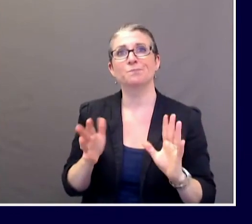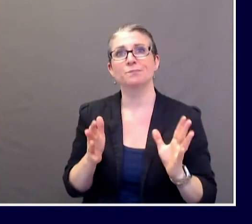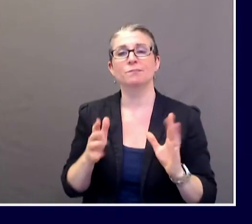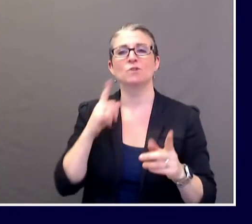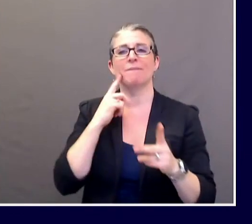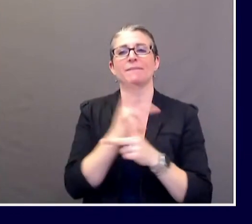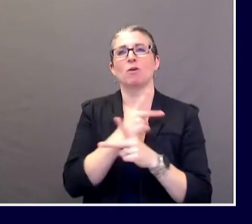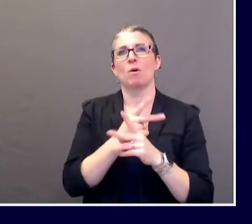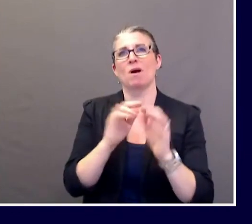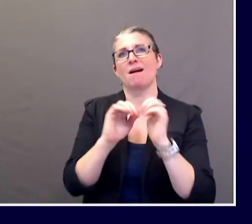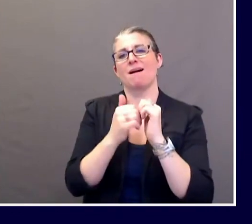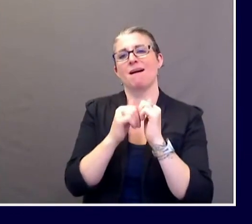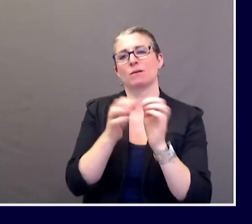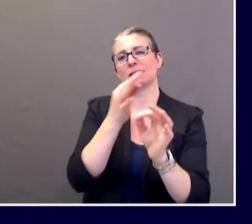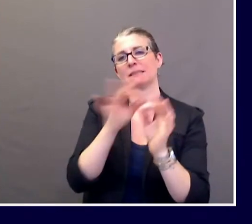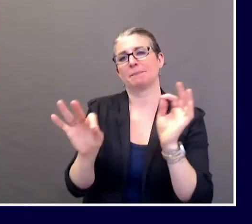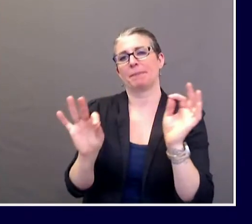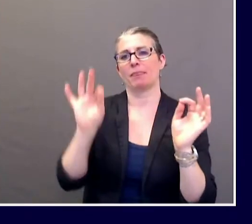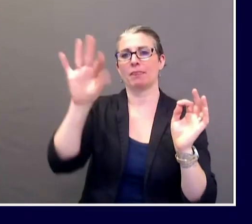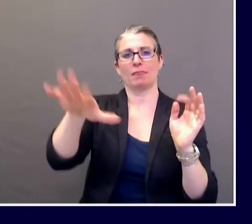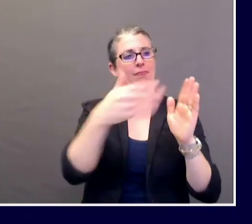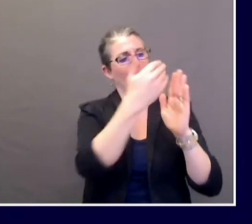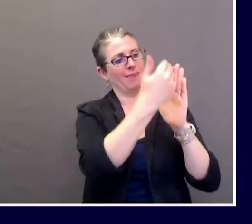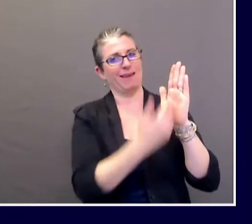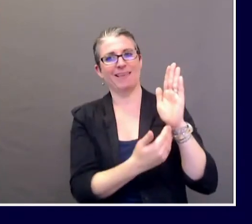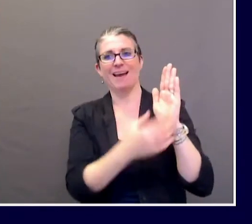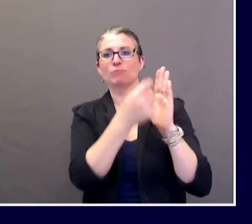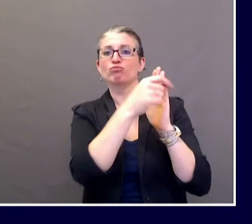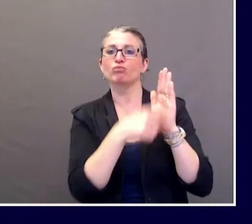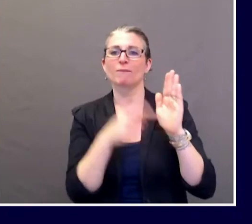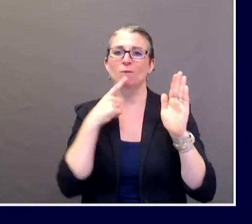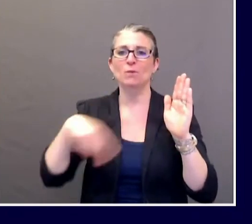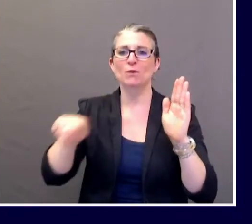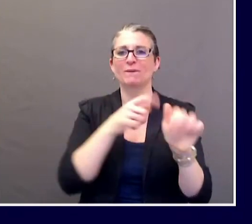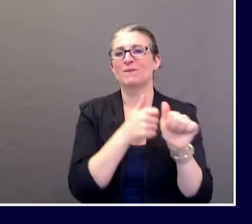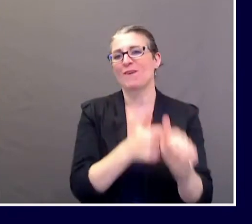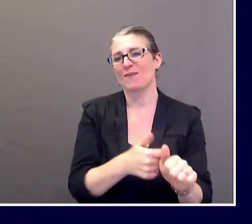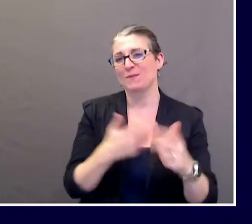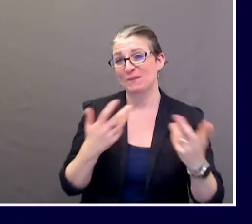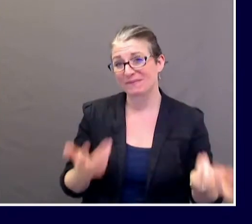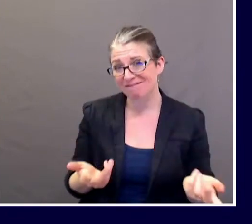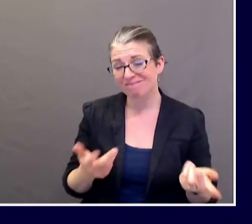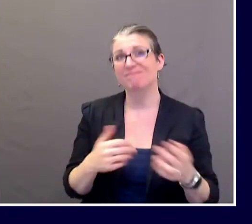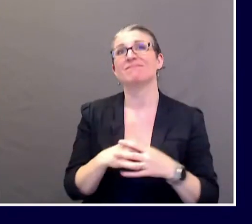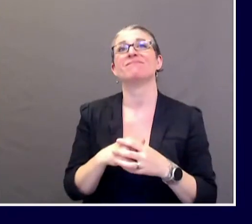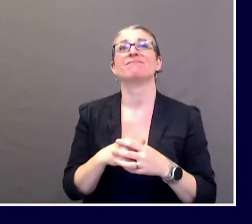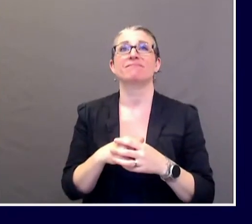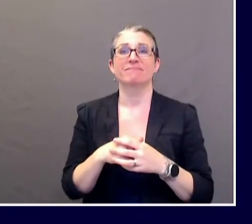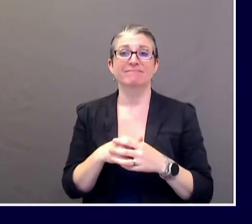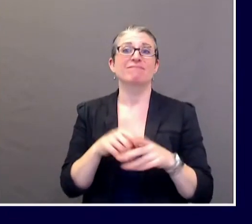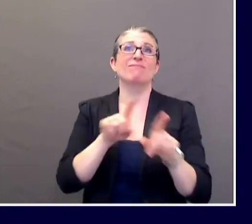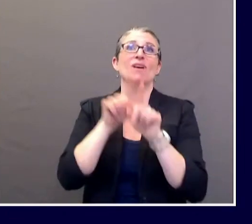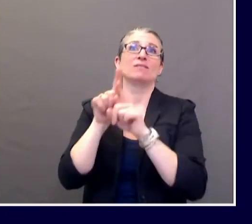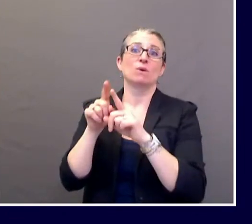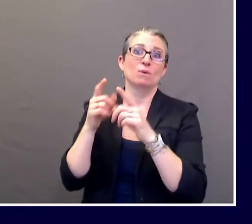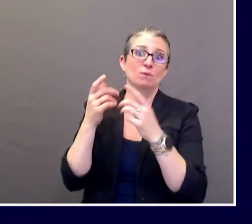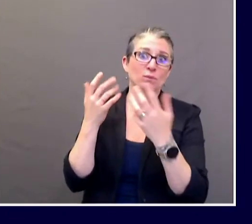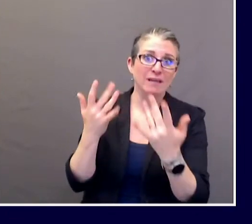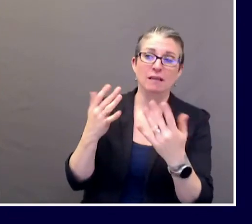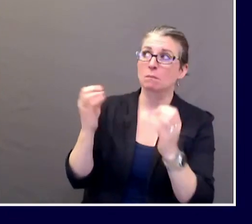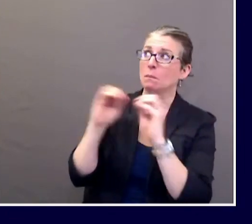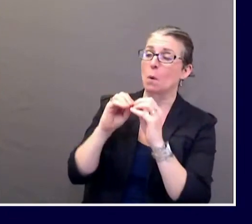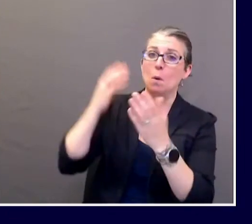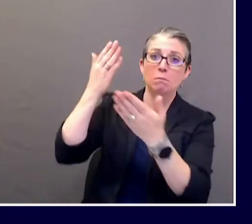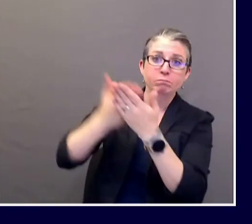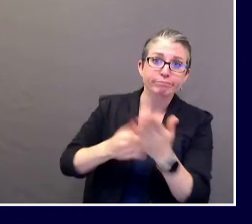today. When we find that the preponderance of evidence, the progress on vaccination allows us to